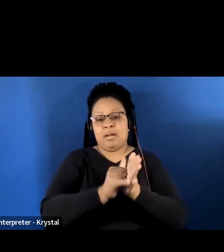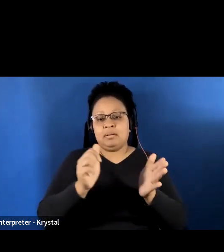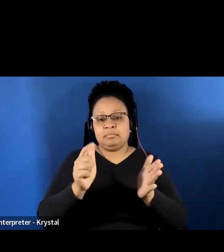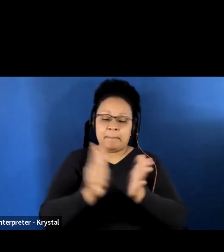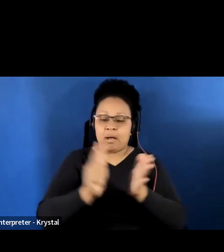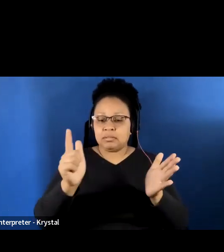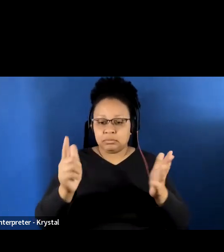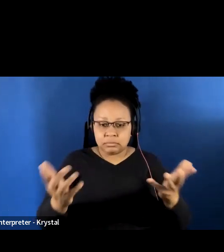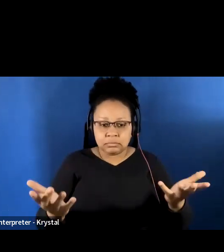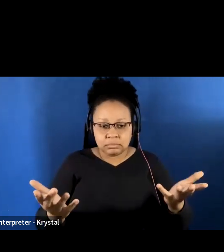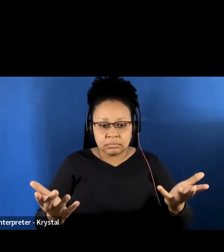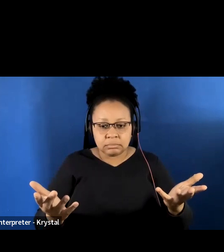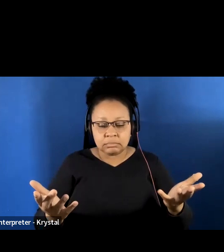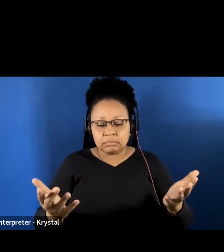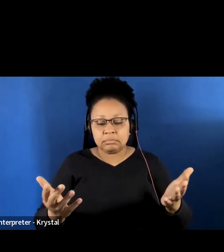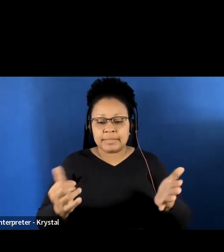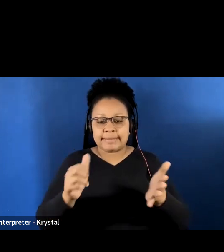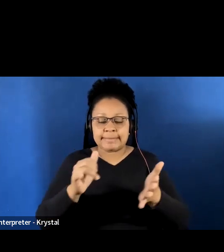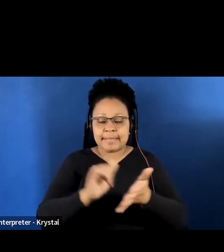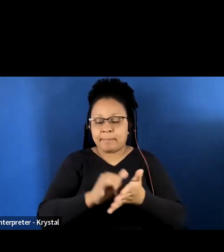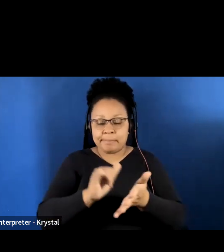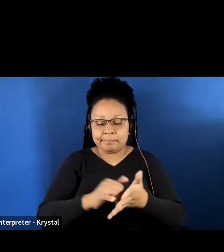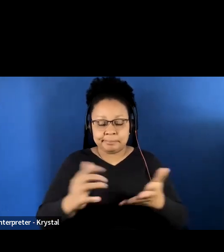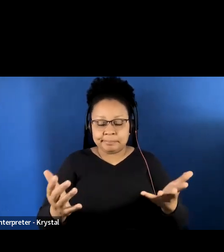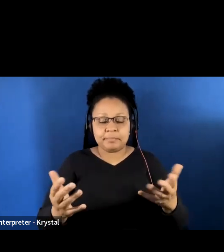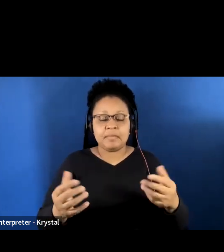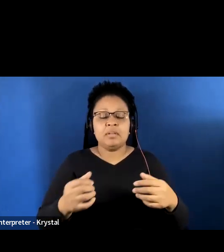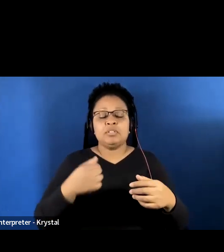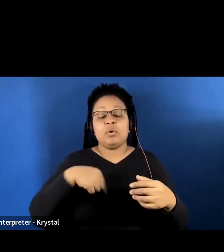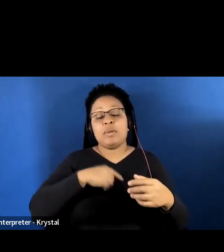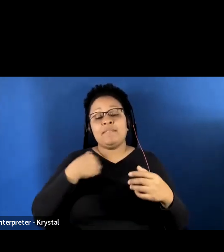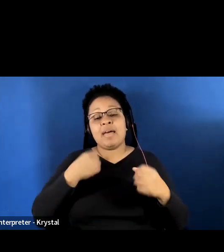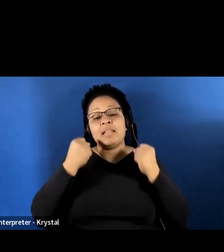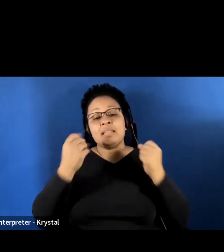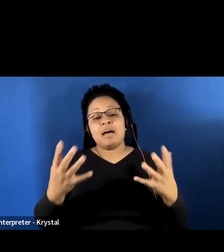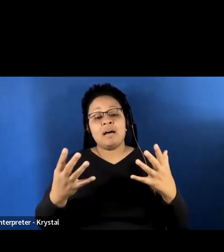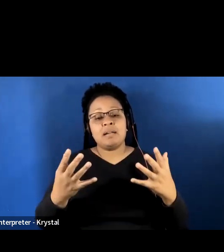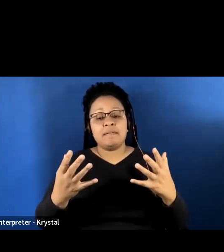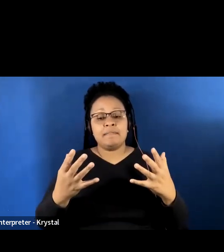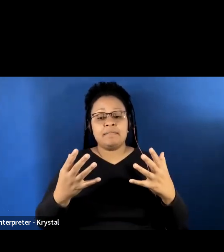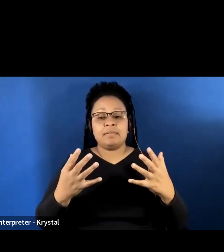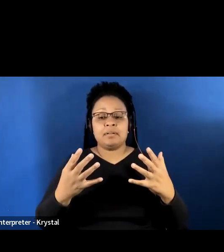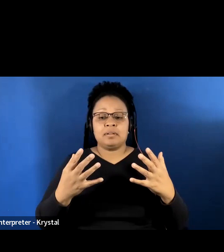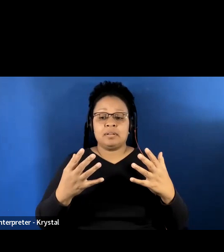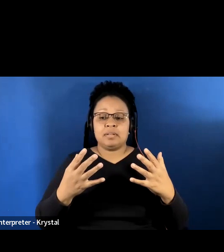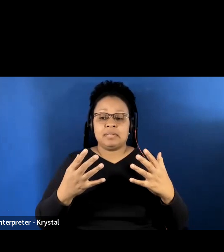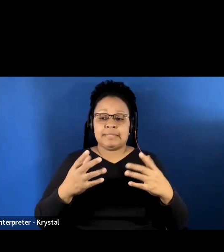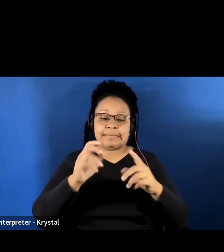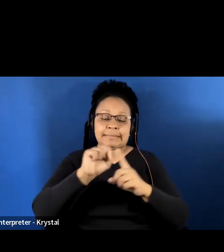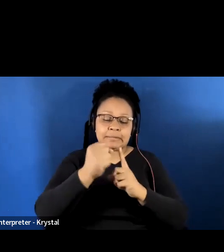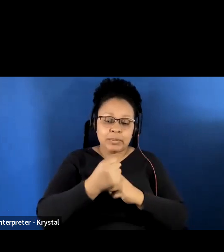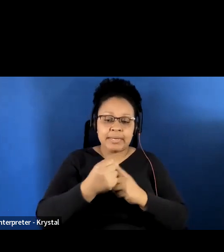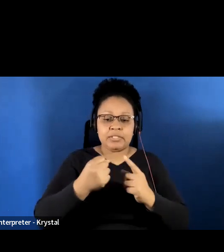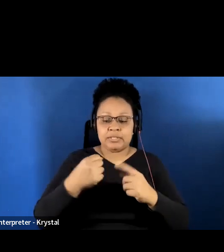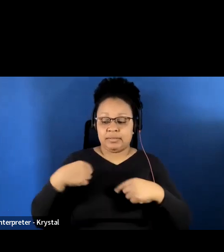I'm sure many of us have had a lot of vulnerable positions that we've been in over the course of the last